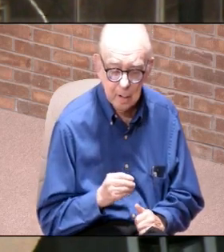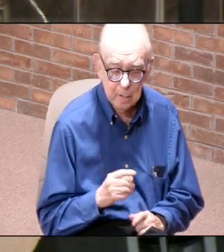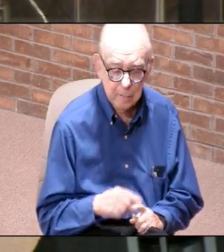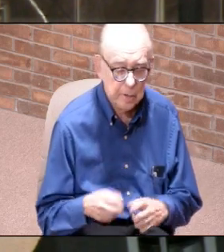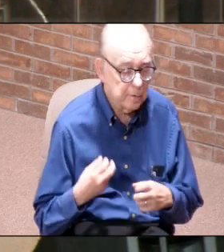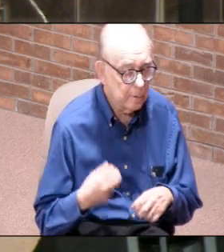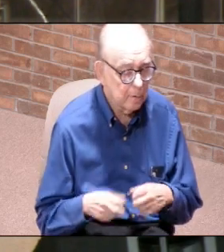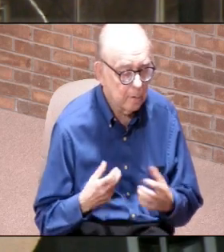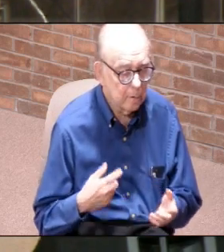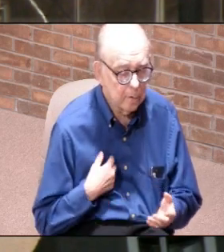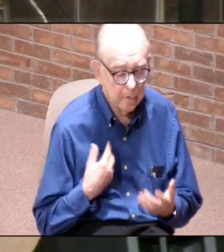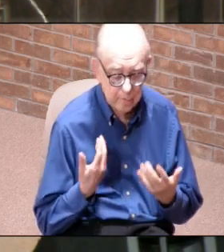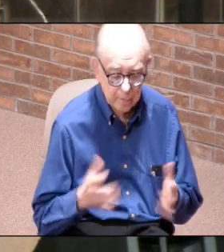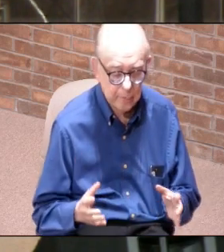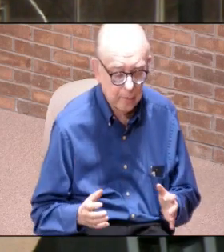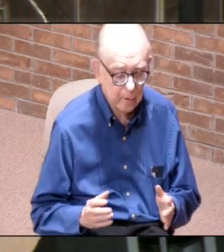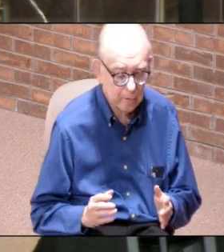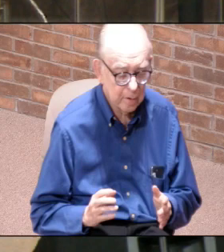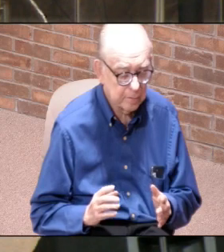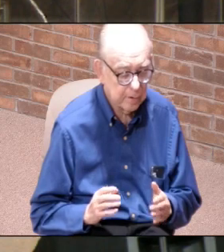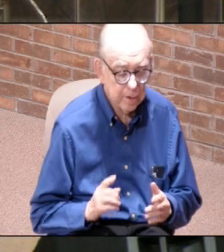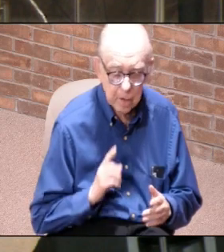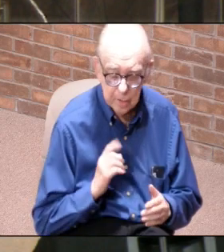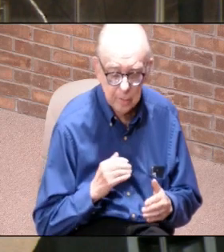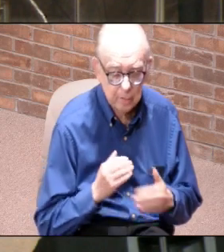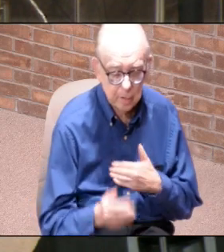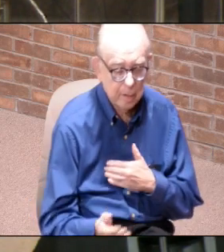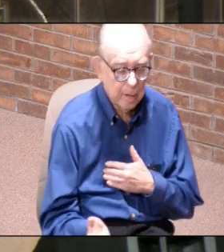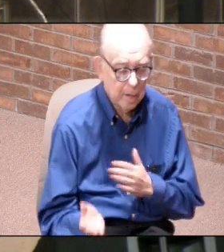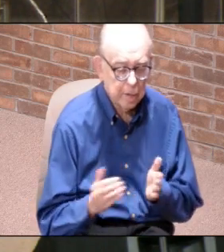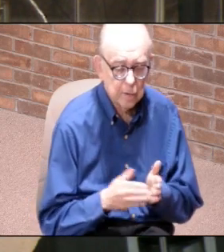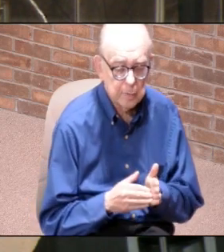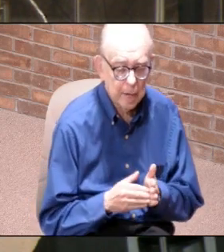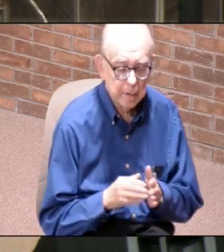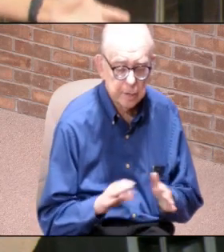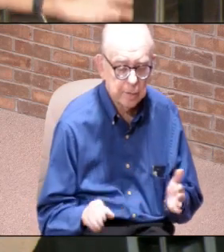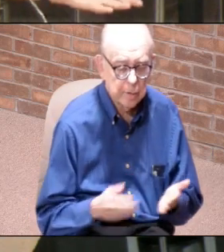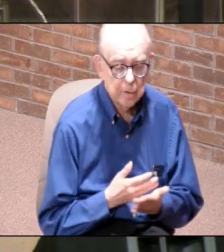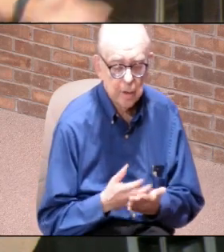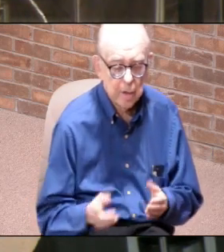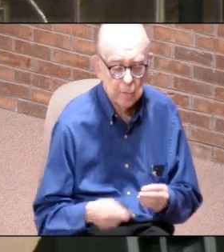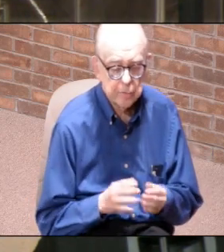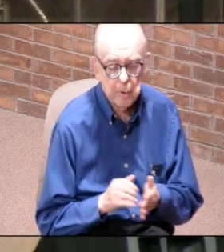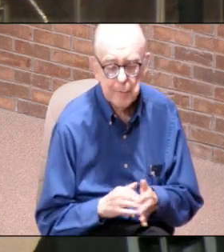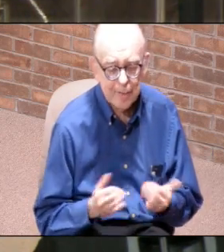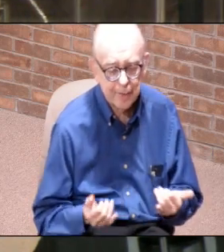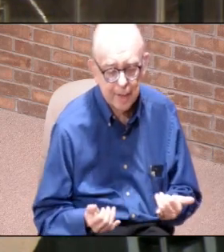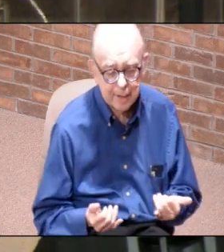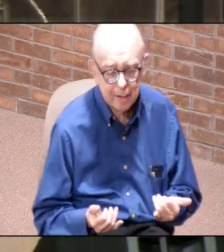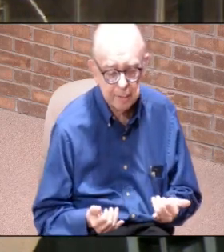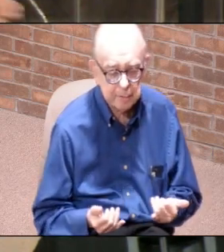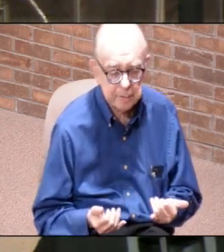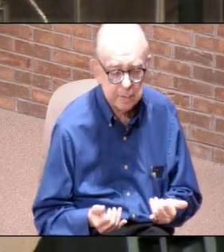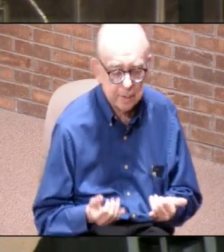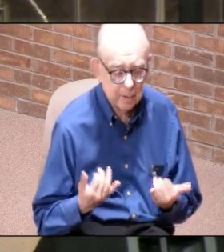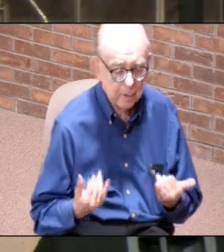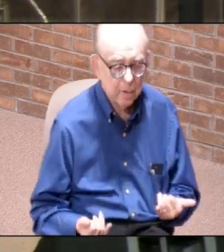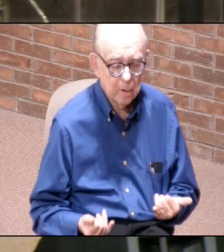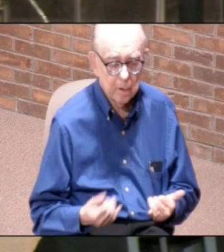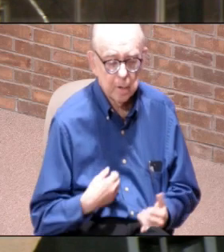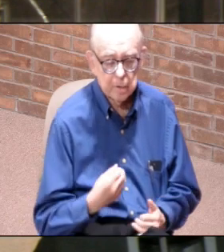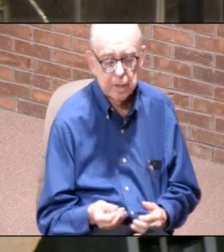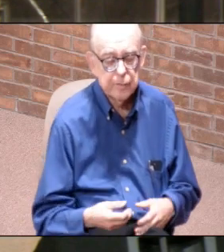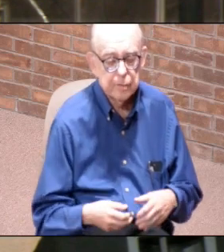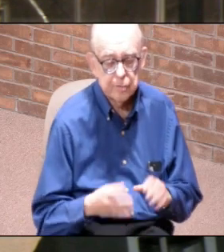But the problem is I've already gone so far. How can I go back and do something about that? Well, today we're going to